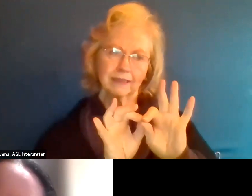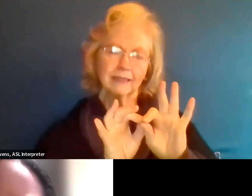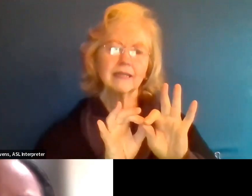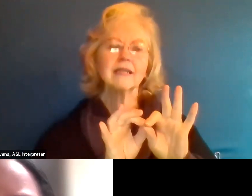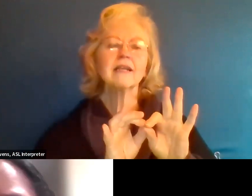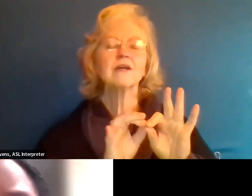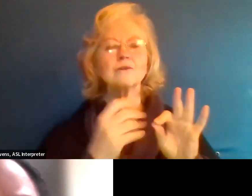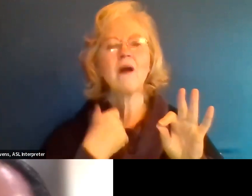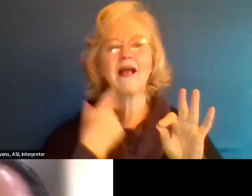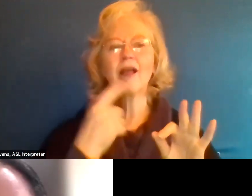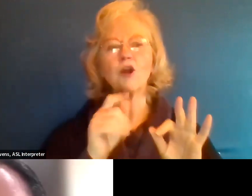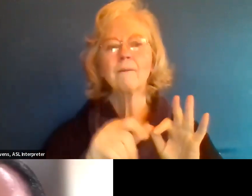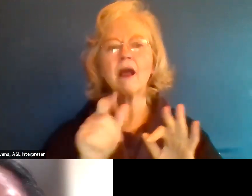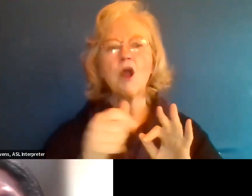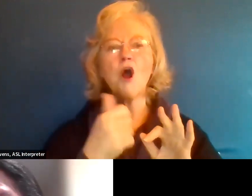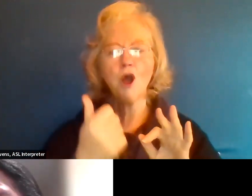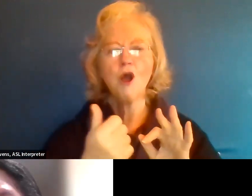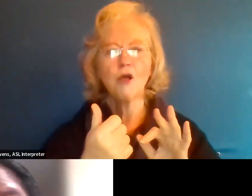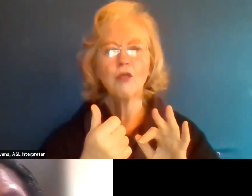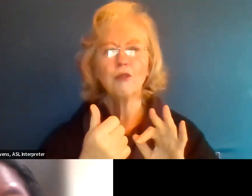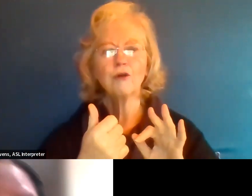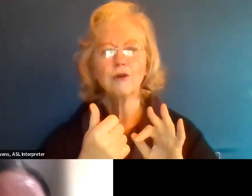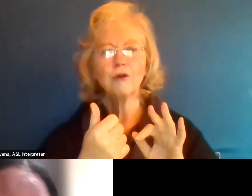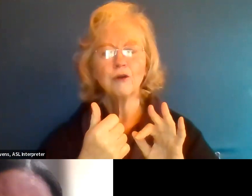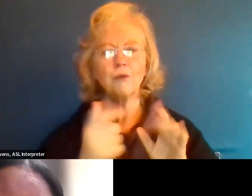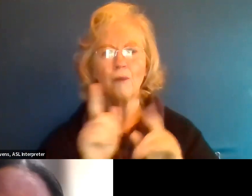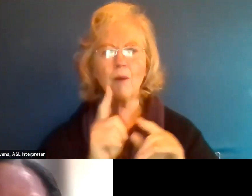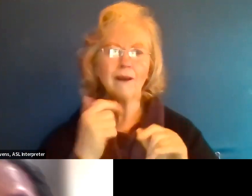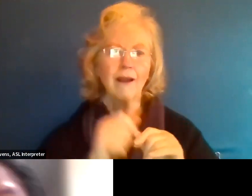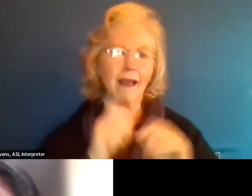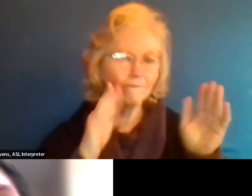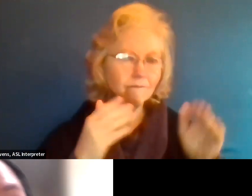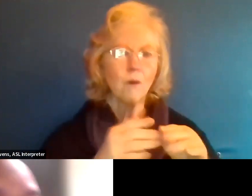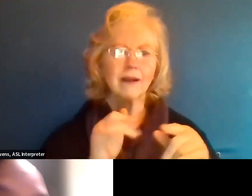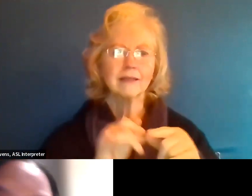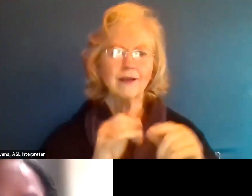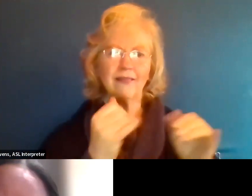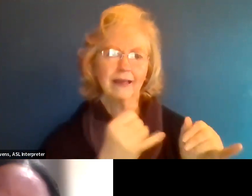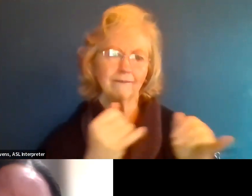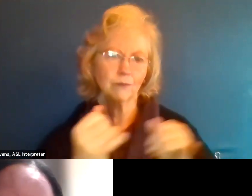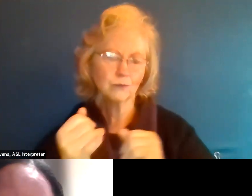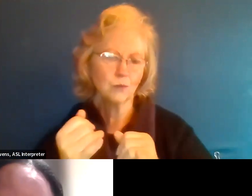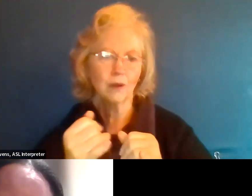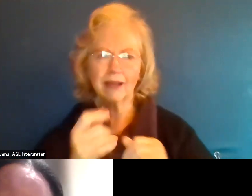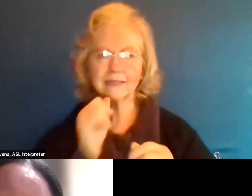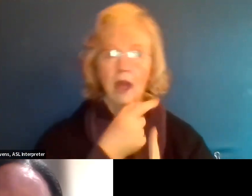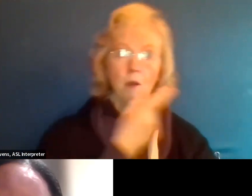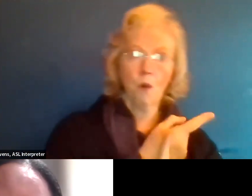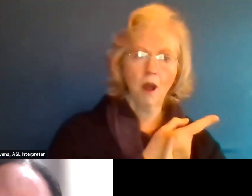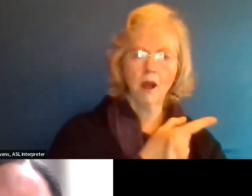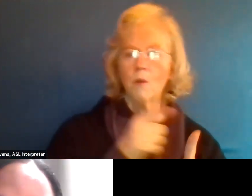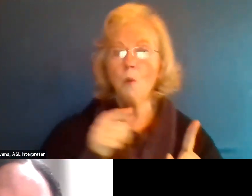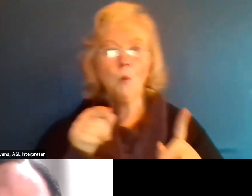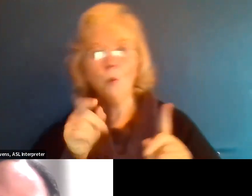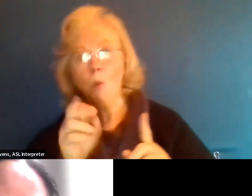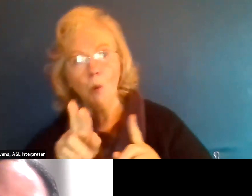think that could be another area where we really focus also on the individual level. Like it can't be only one or the other.